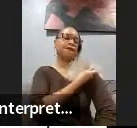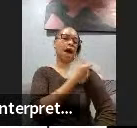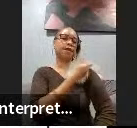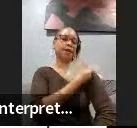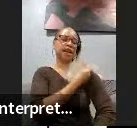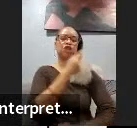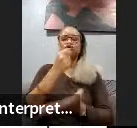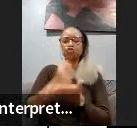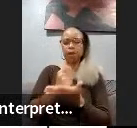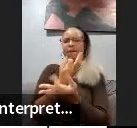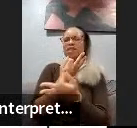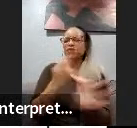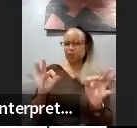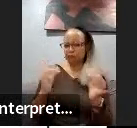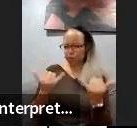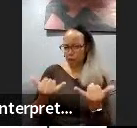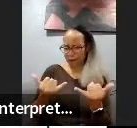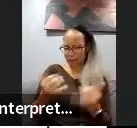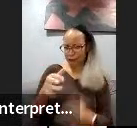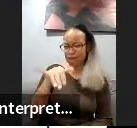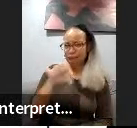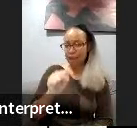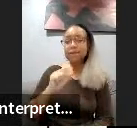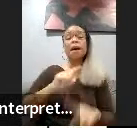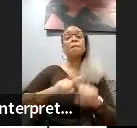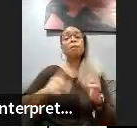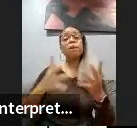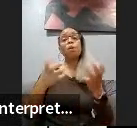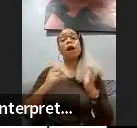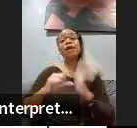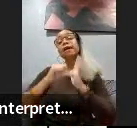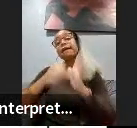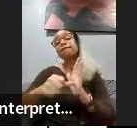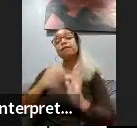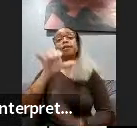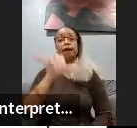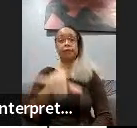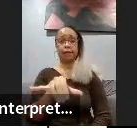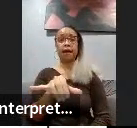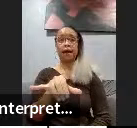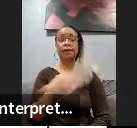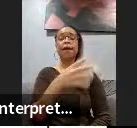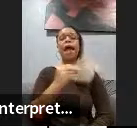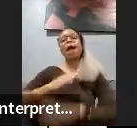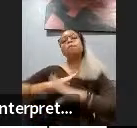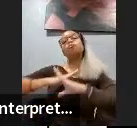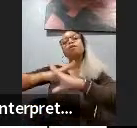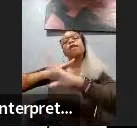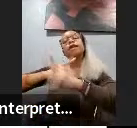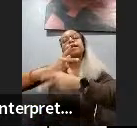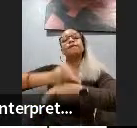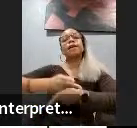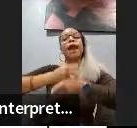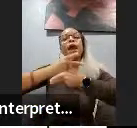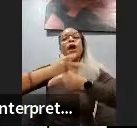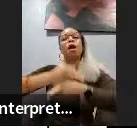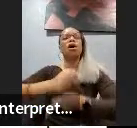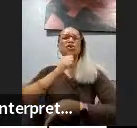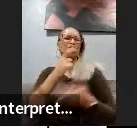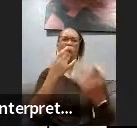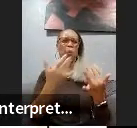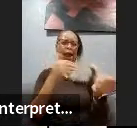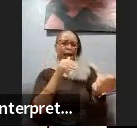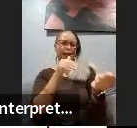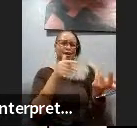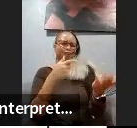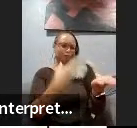free. And so we wanted to highlight that. And then preventative care. So, don't wait to talk to a